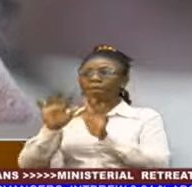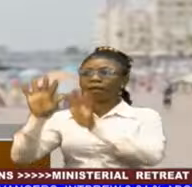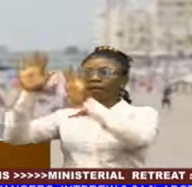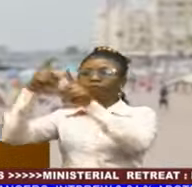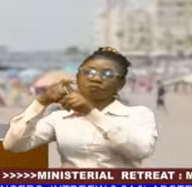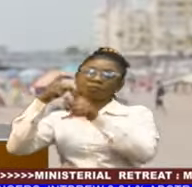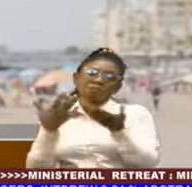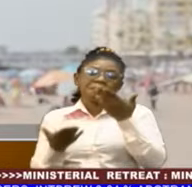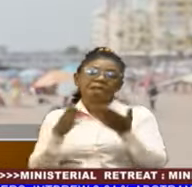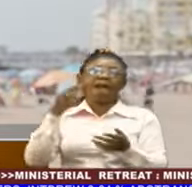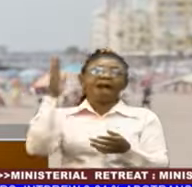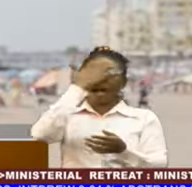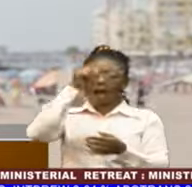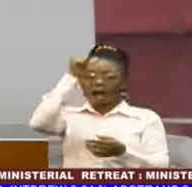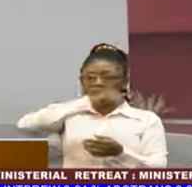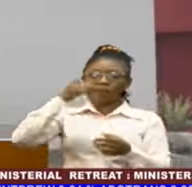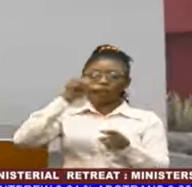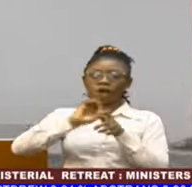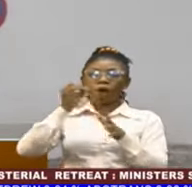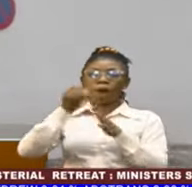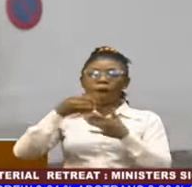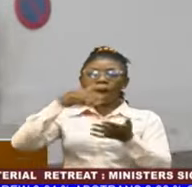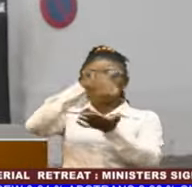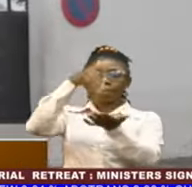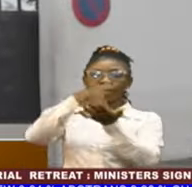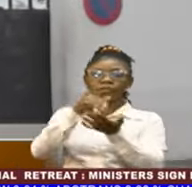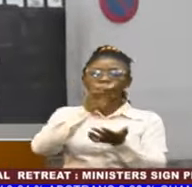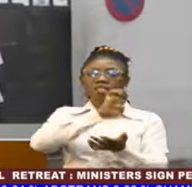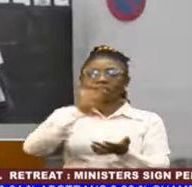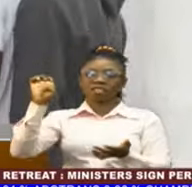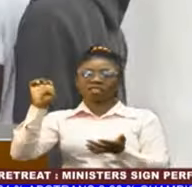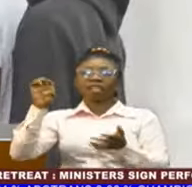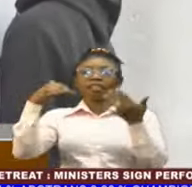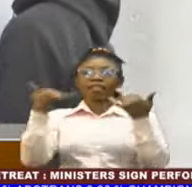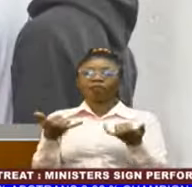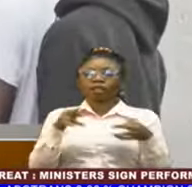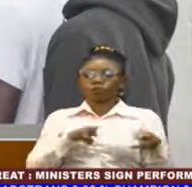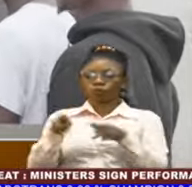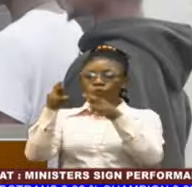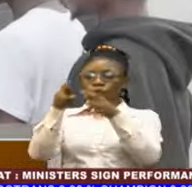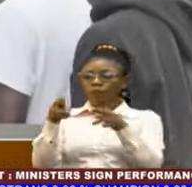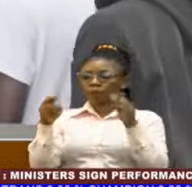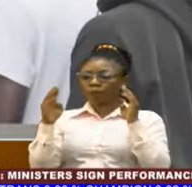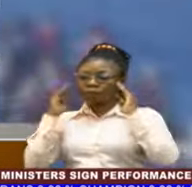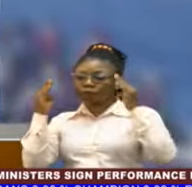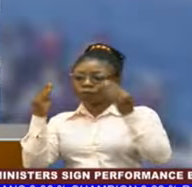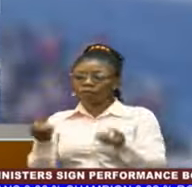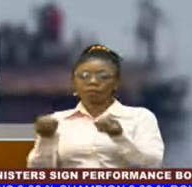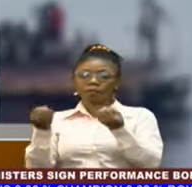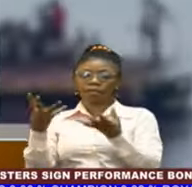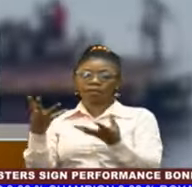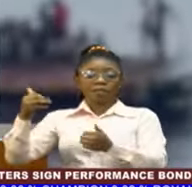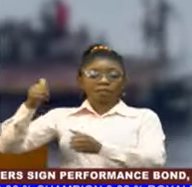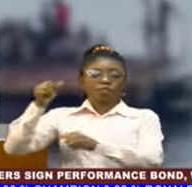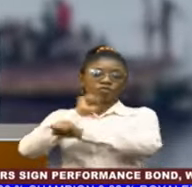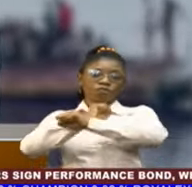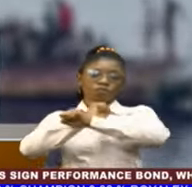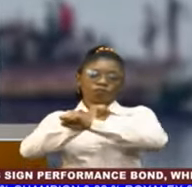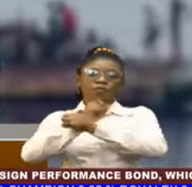Africa or the Middle East. Now that the roads are jam-packed by security checks, most